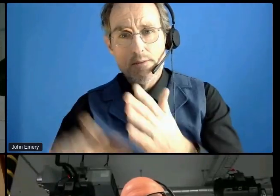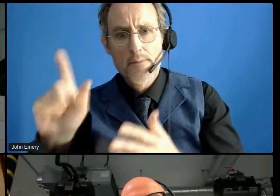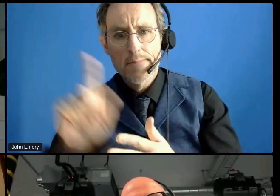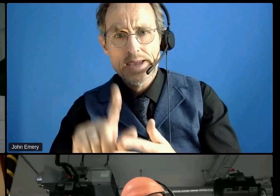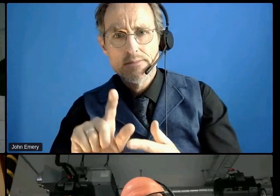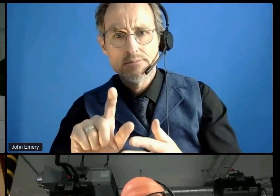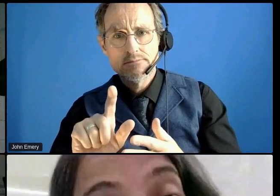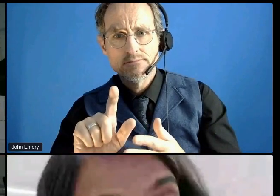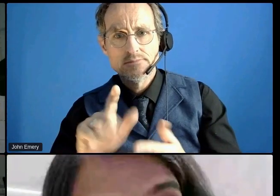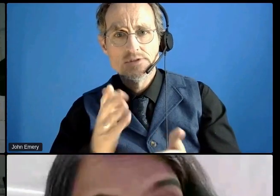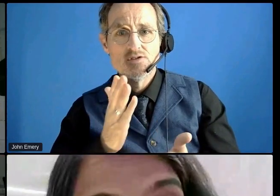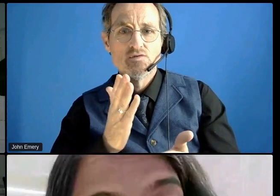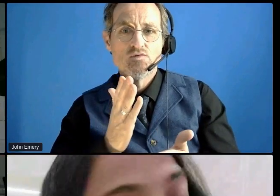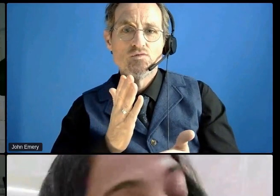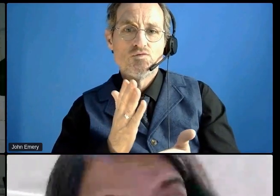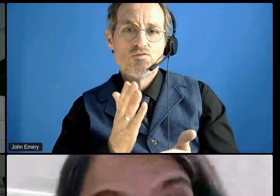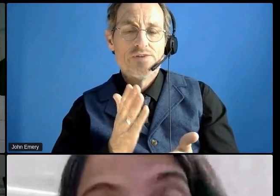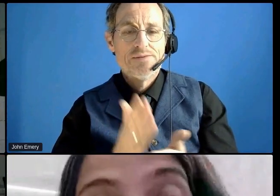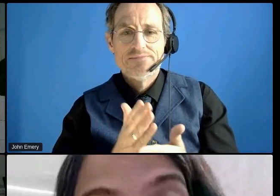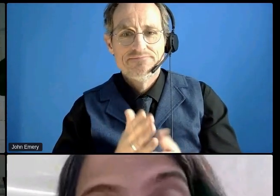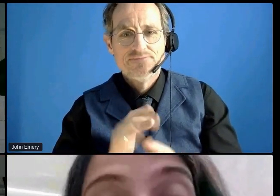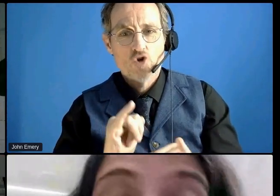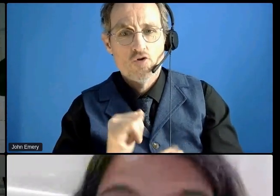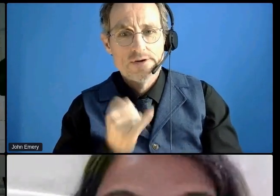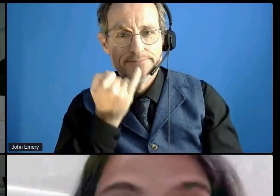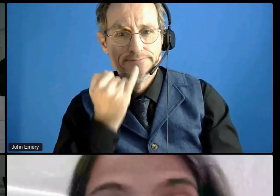you. Sorry, we've got a delay. That's Can what you it hear is. me? Yeah.